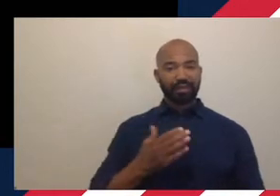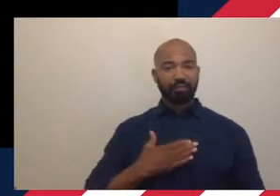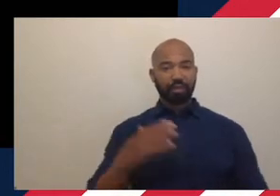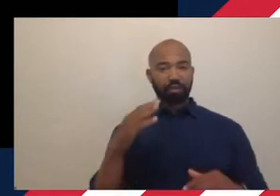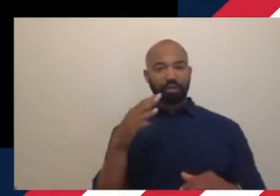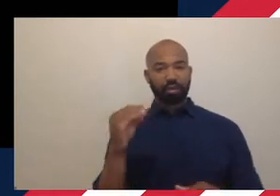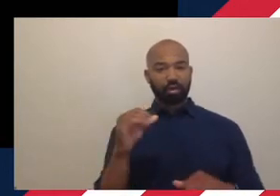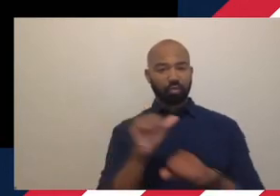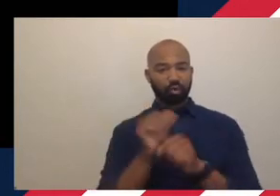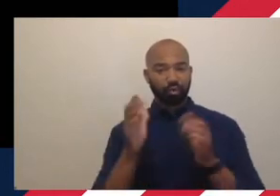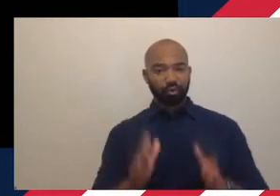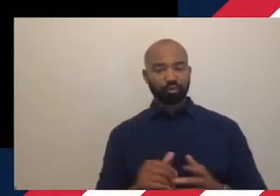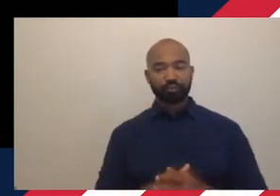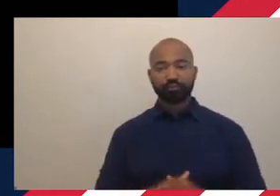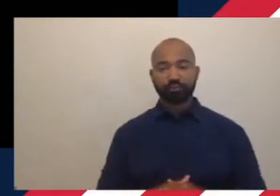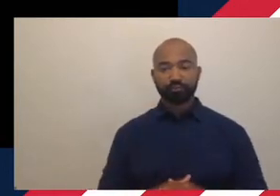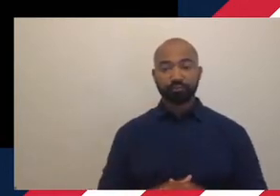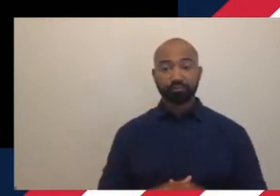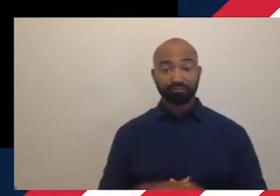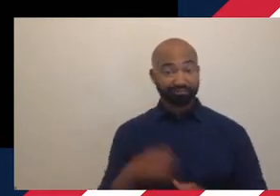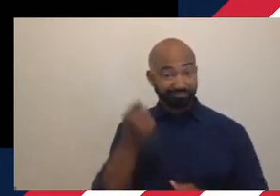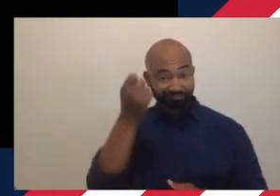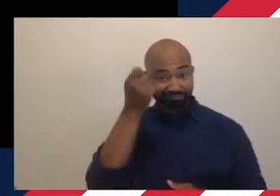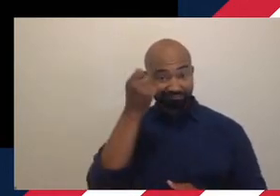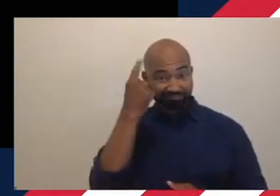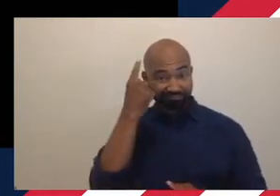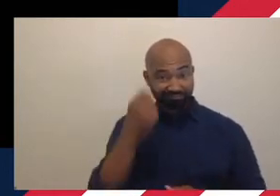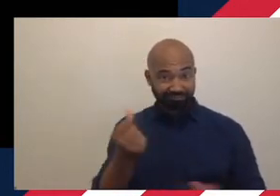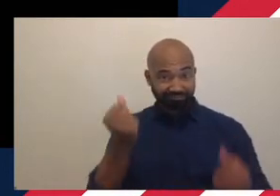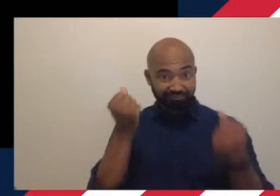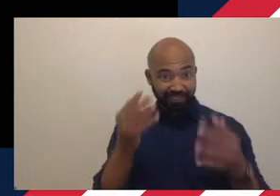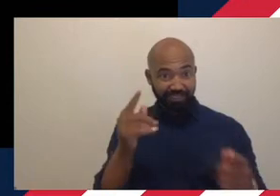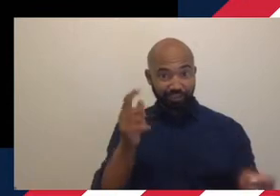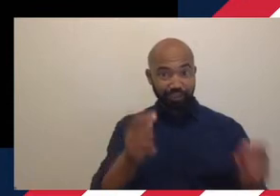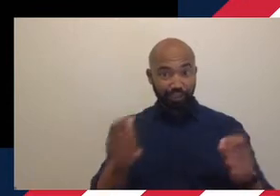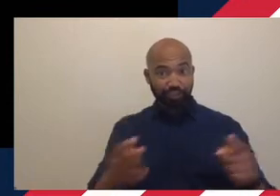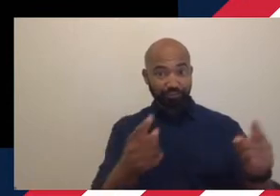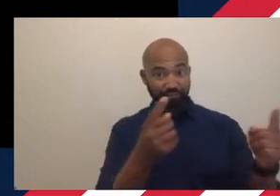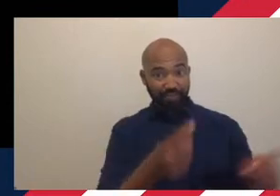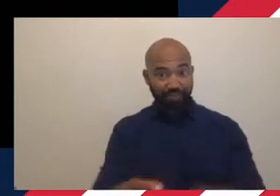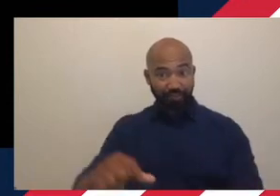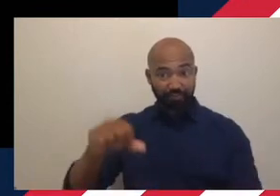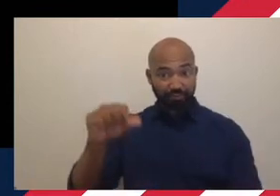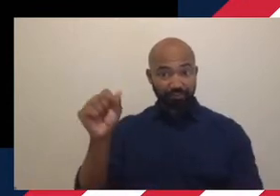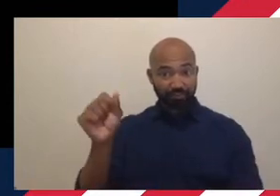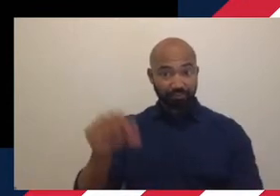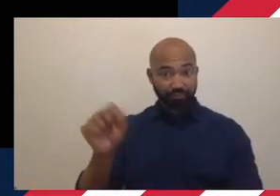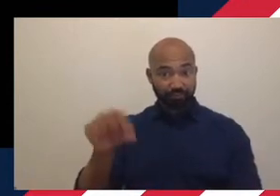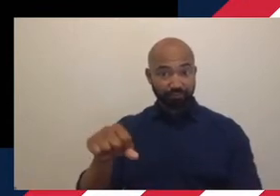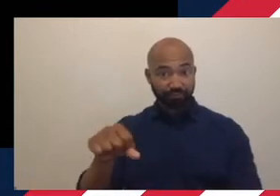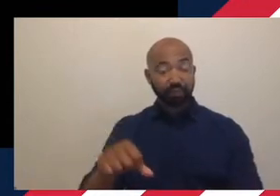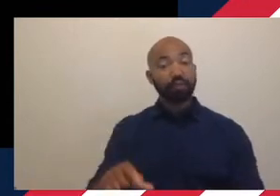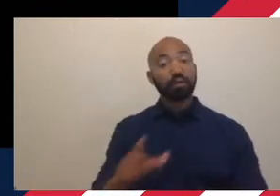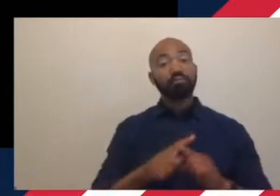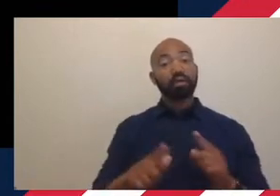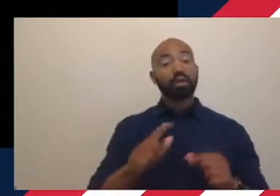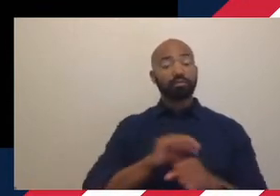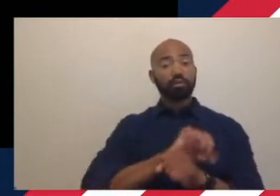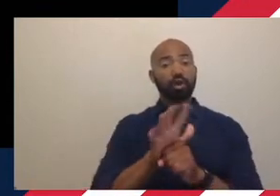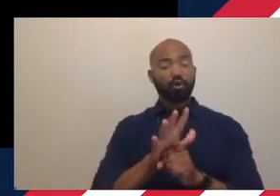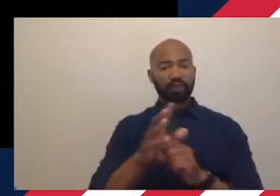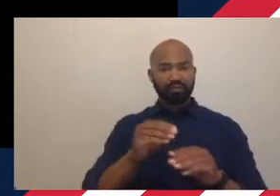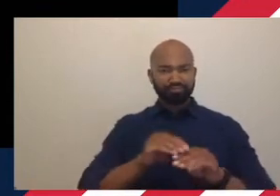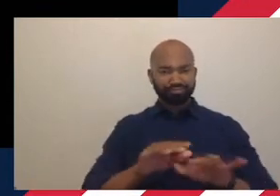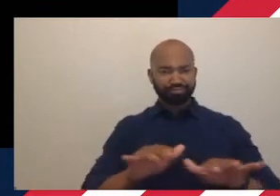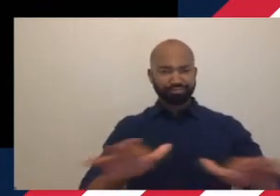Now, many changes have been made, but recently, due to the COVID pandemic,